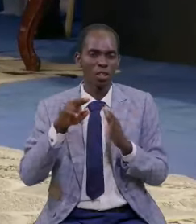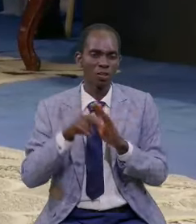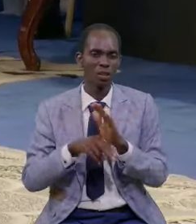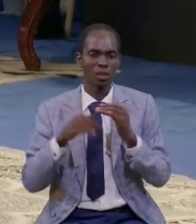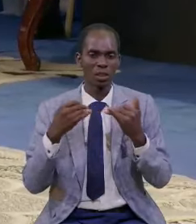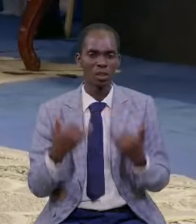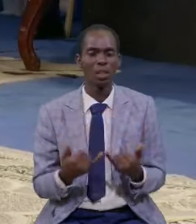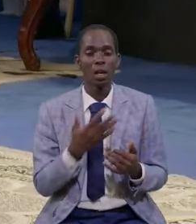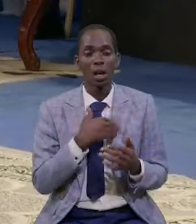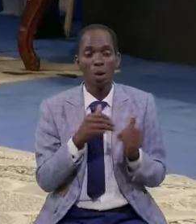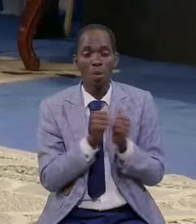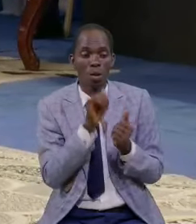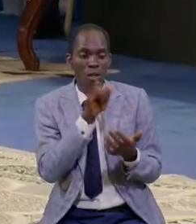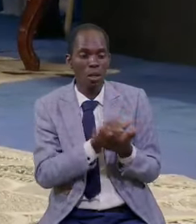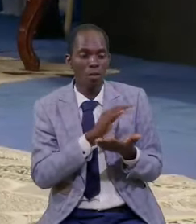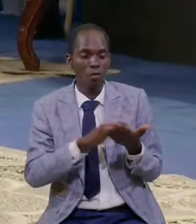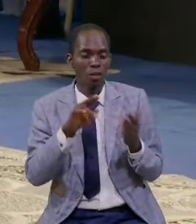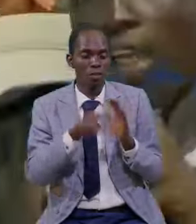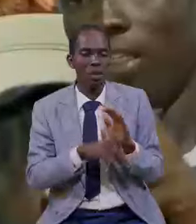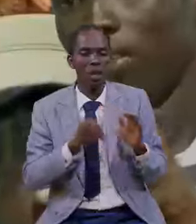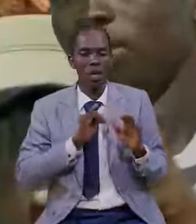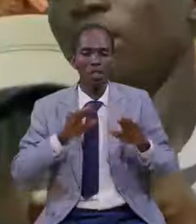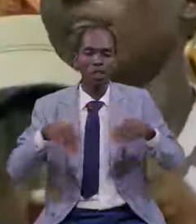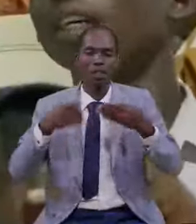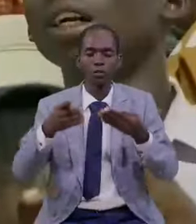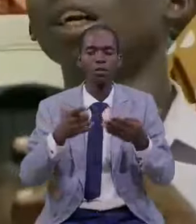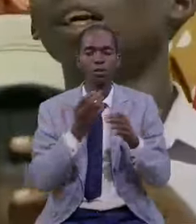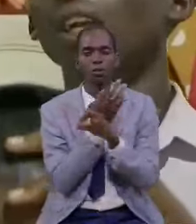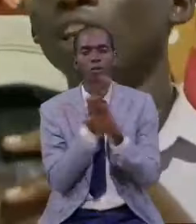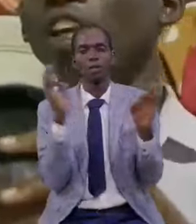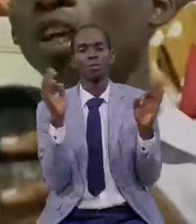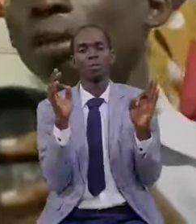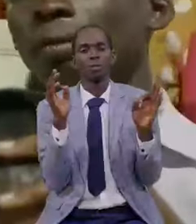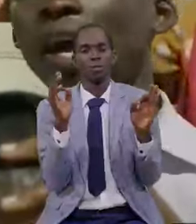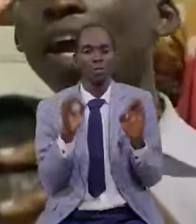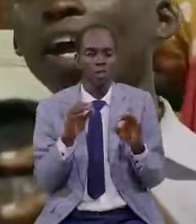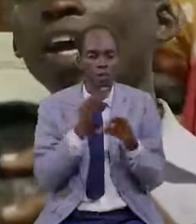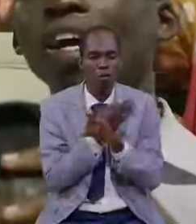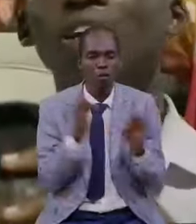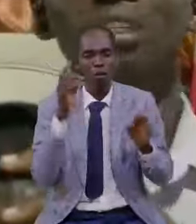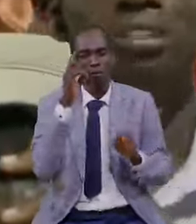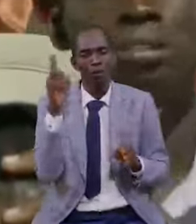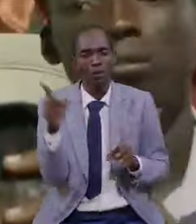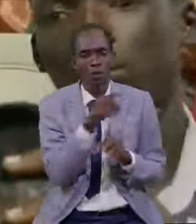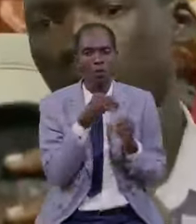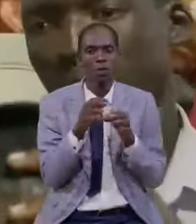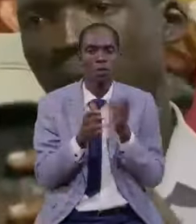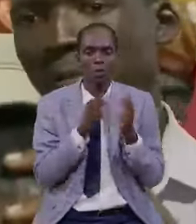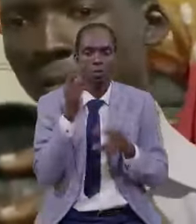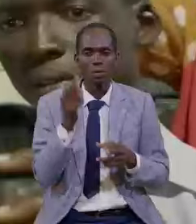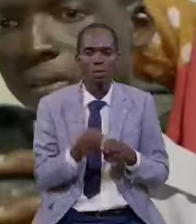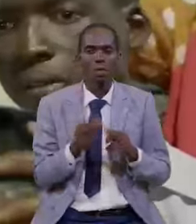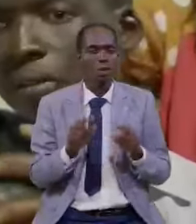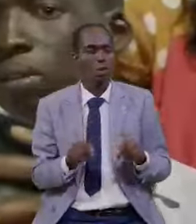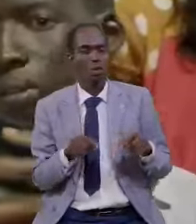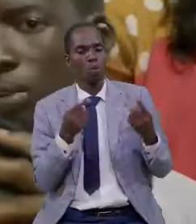you freedom. Freedom for you. Freedom for you. Go and sin